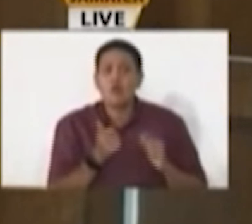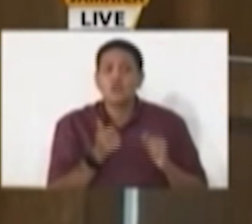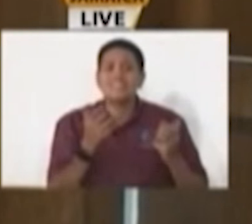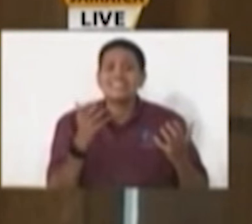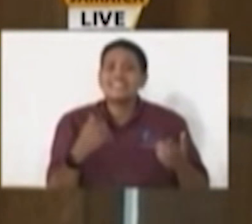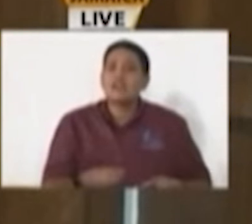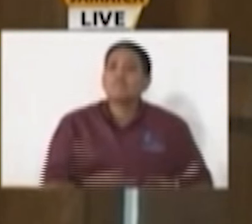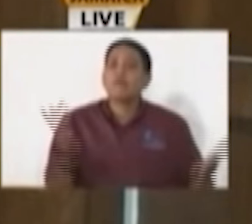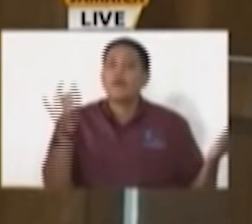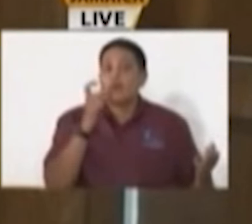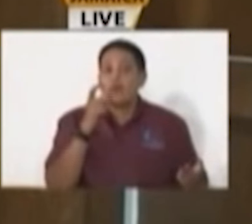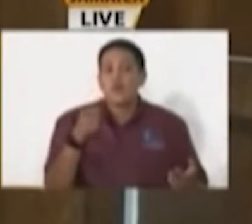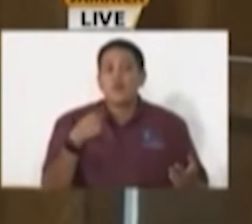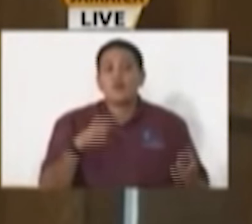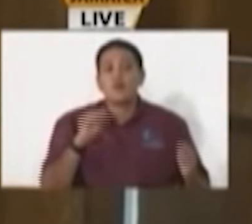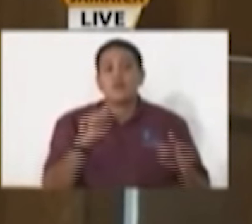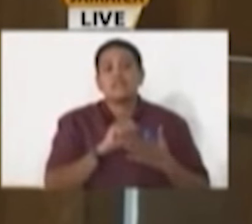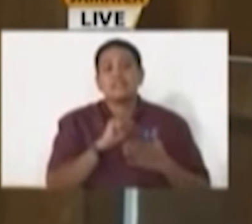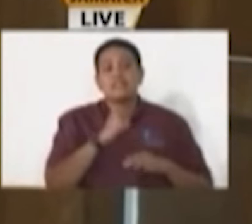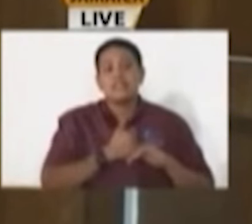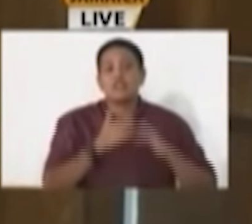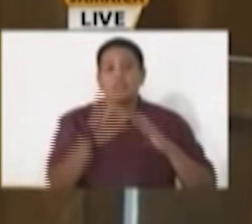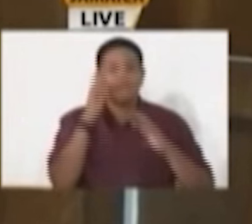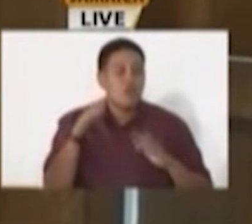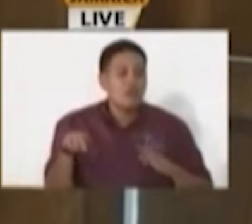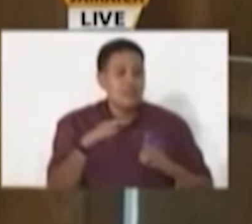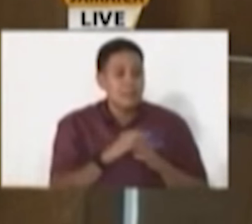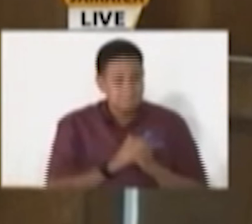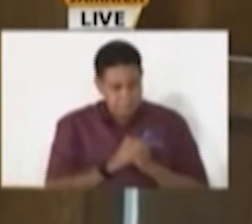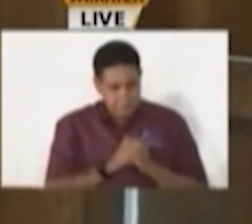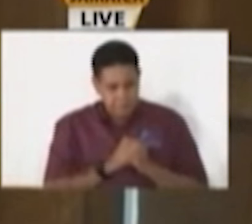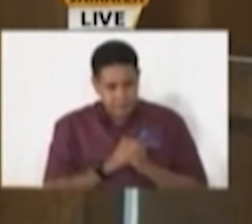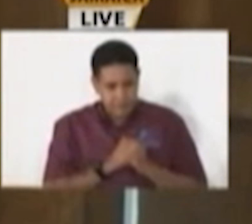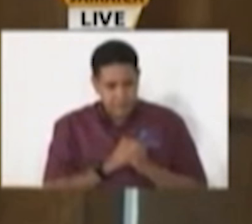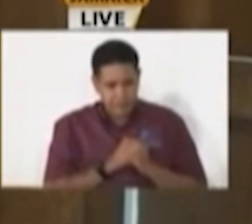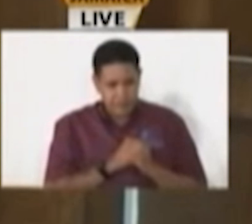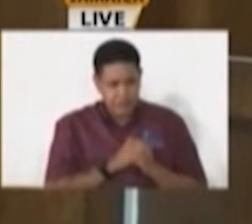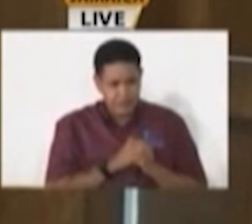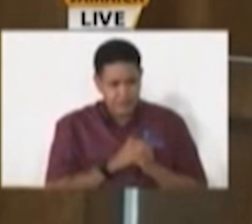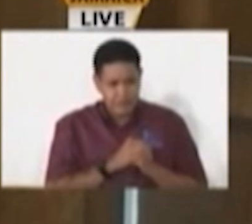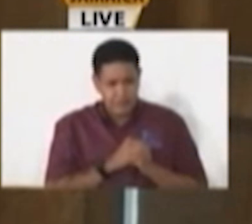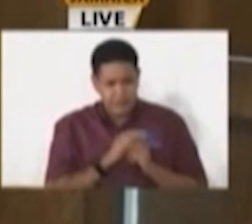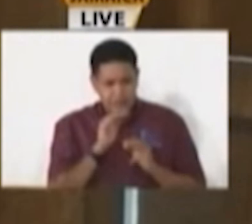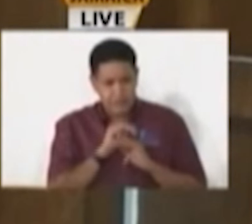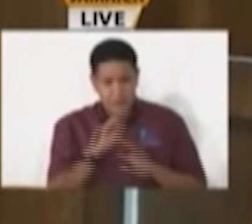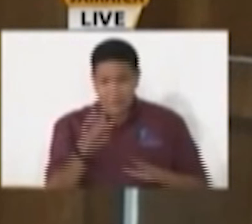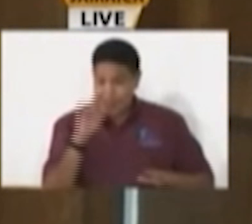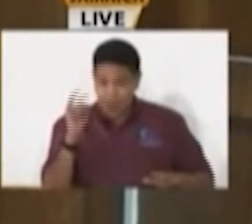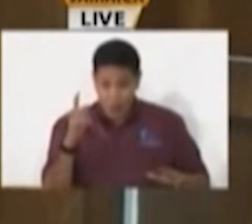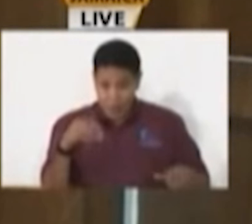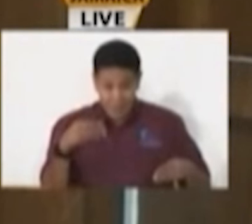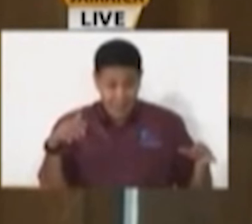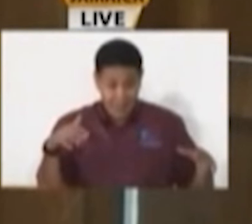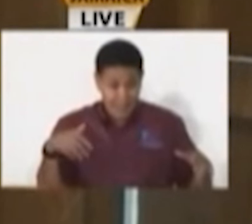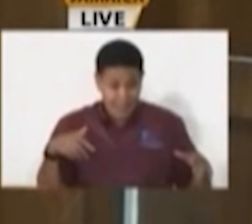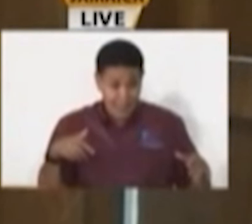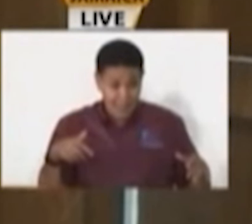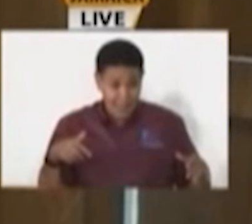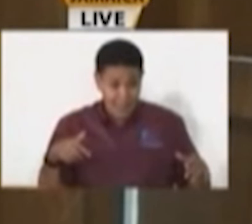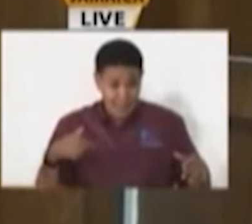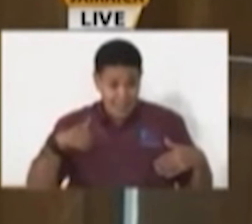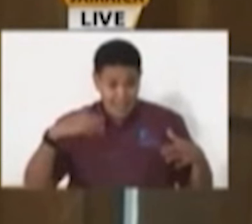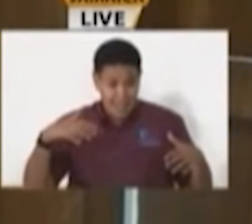Angela Brown Burke, raised the issue in parliament on Wednesday. Minister, it is not just that they have not been delivered. I have not even been